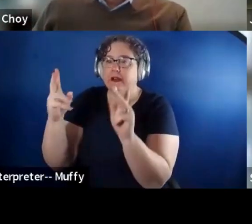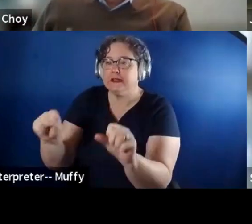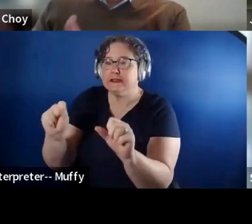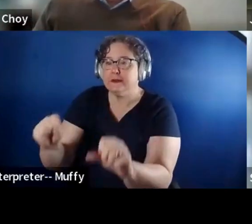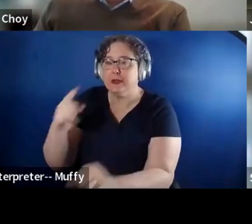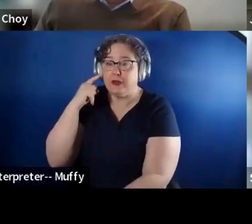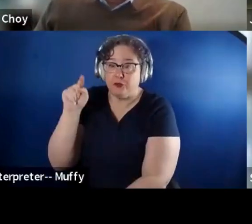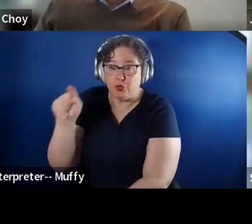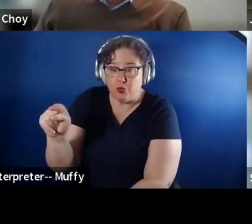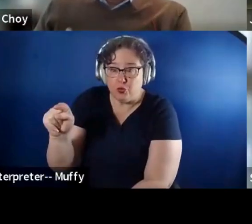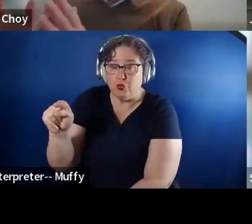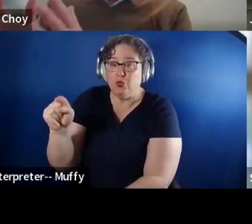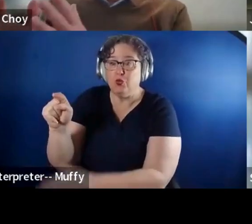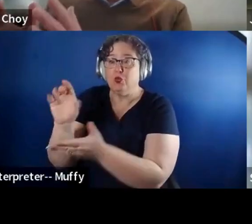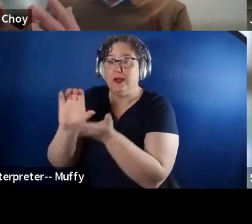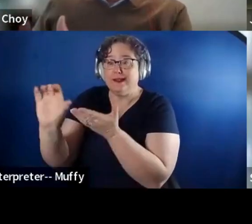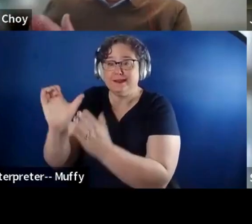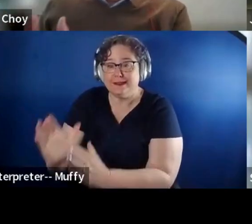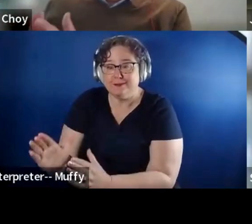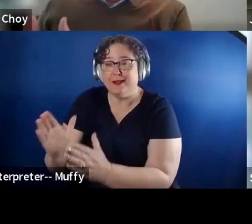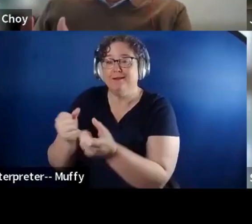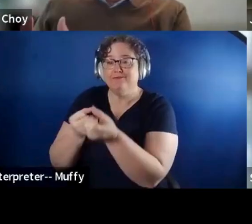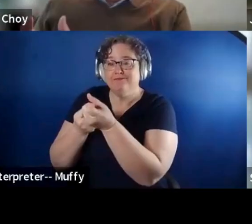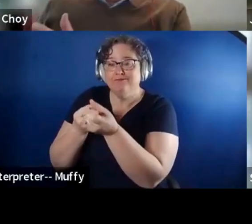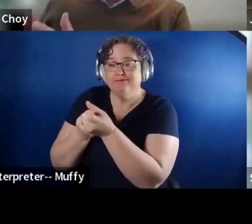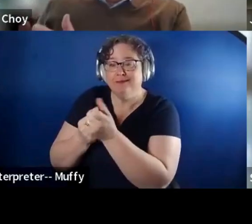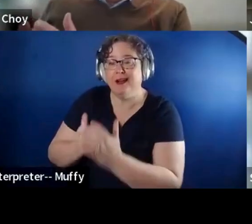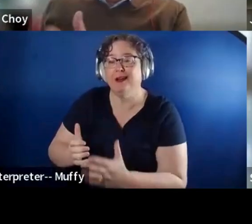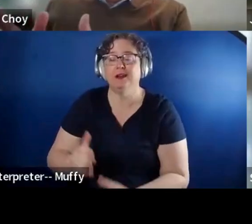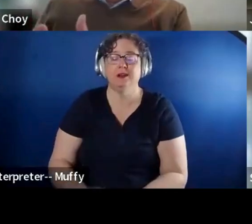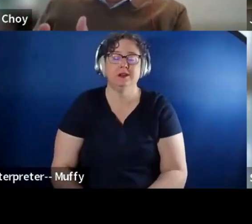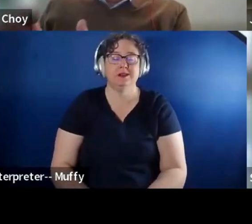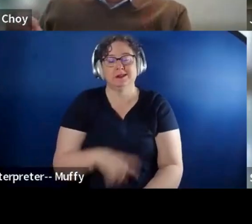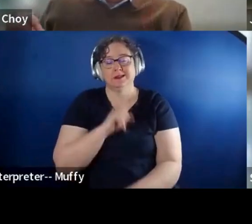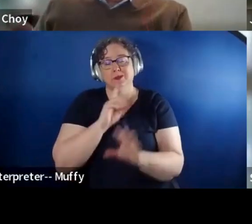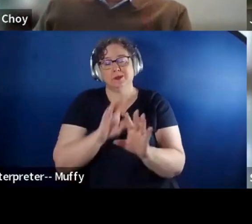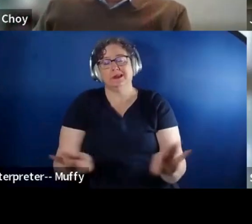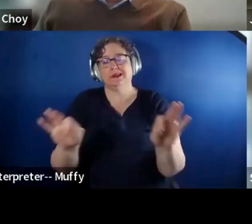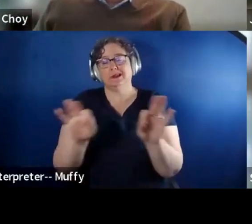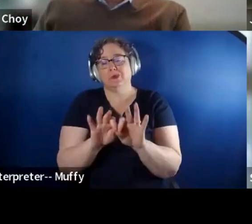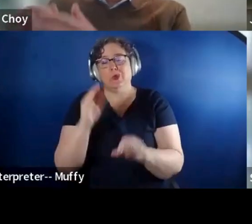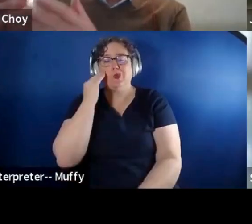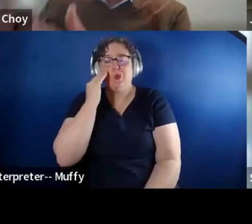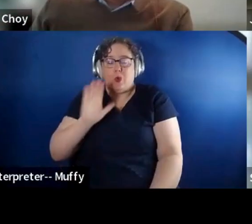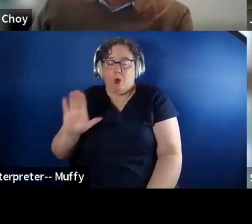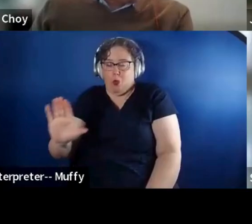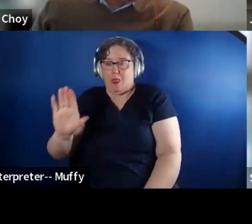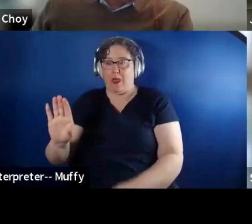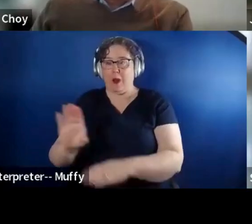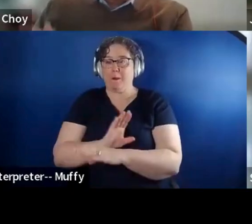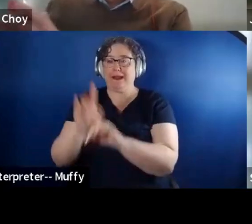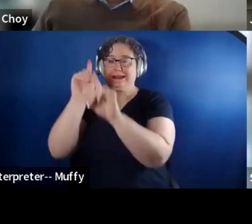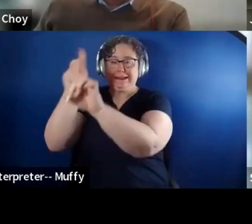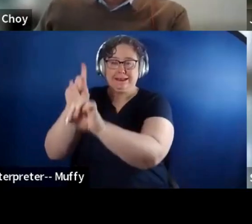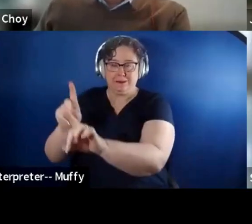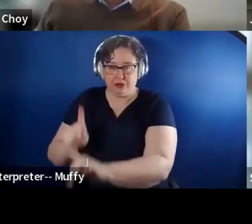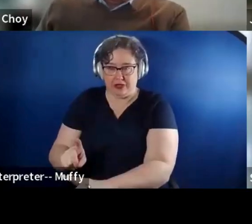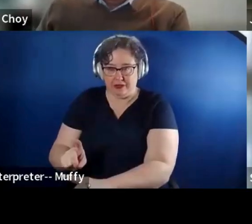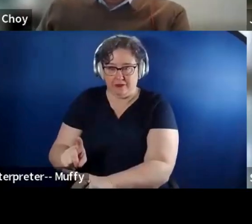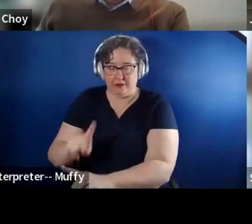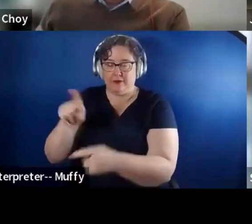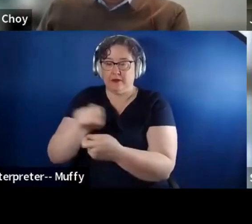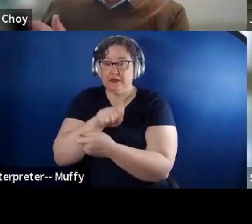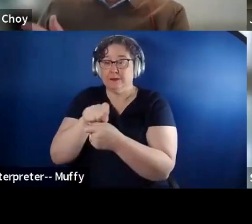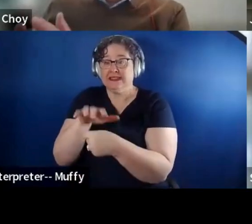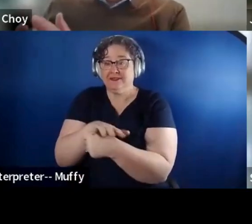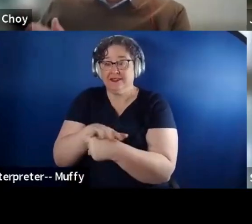sponsor? And what Joy said about it's really important to just know maybe what their business objectives could be for that particular